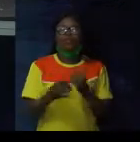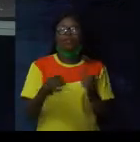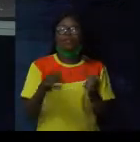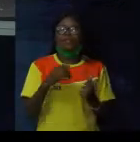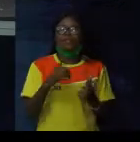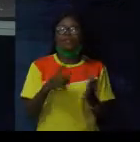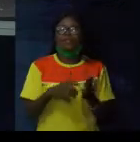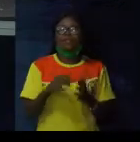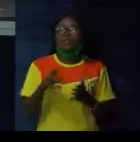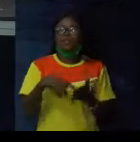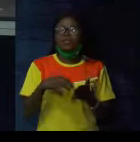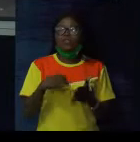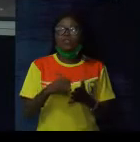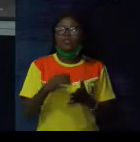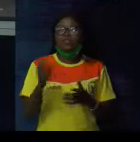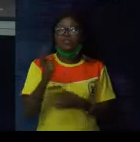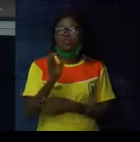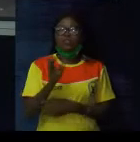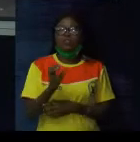out.